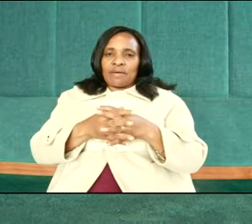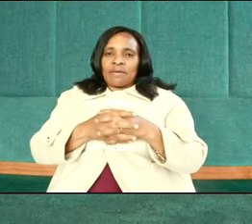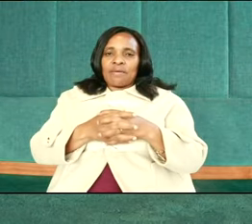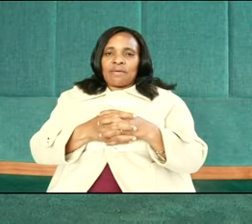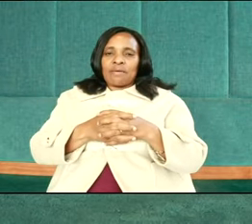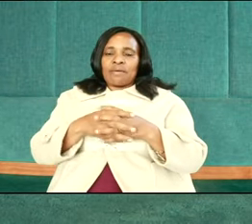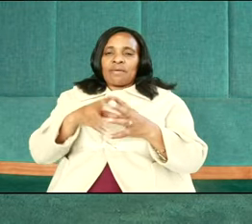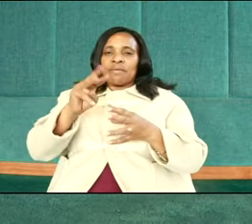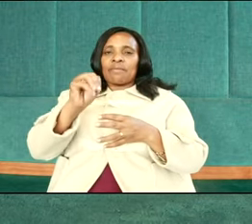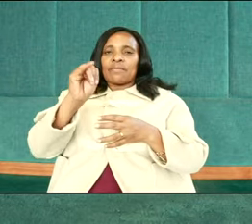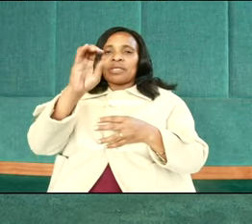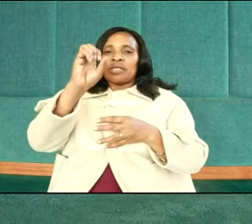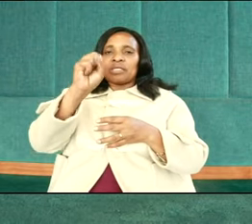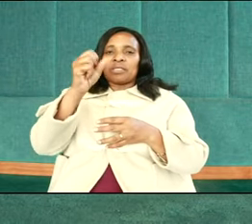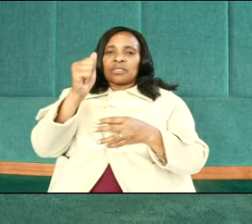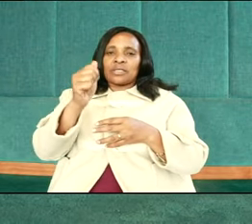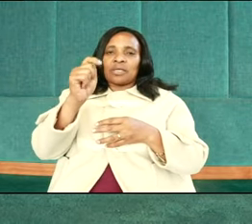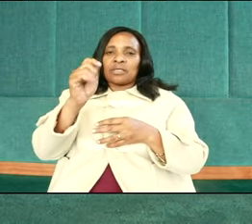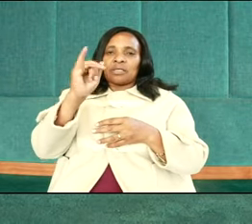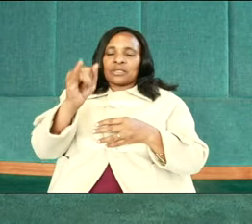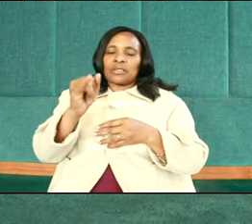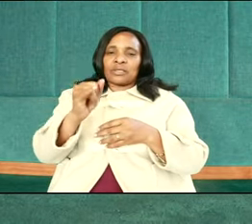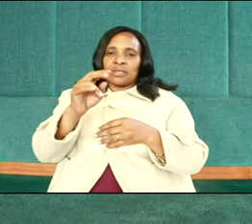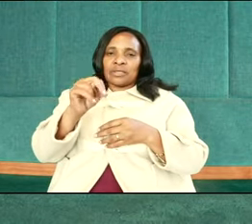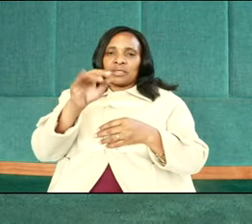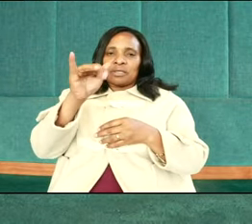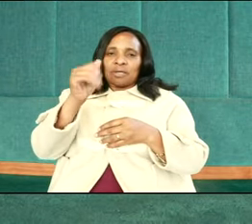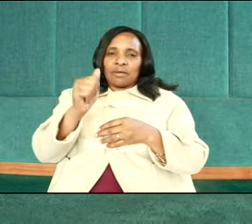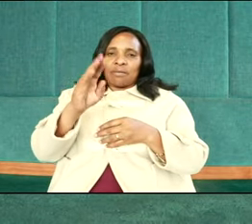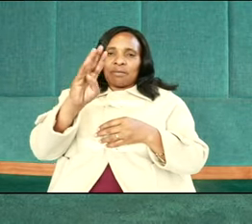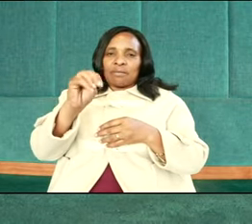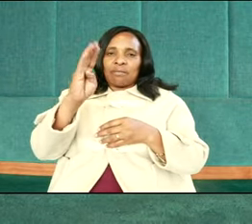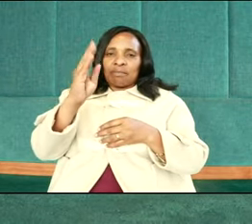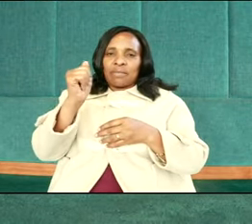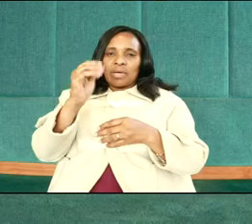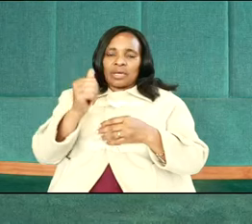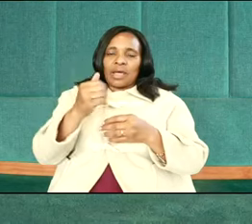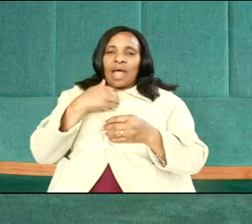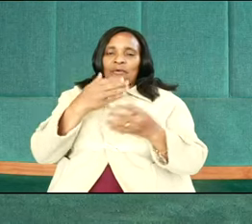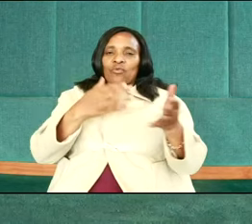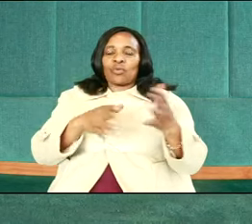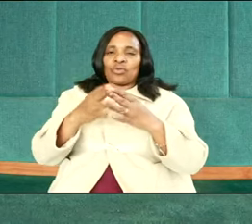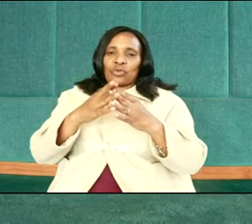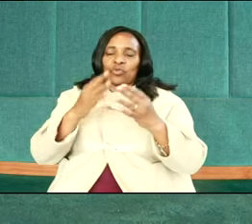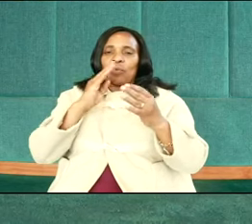here. I am Miss Sati Nyambane. I'm thrilled to be here.